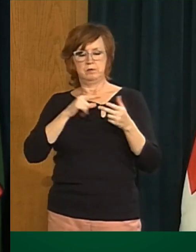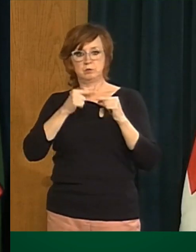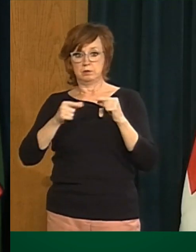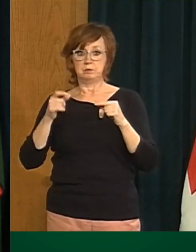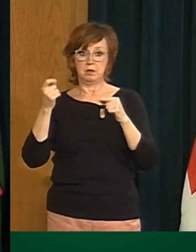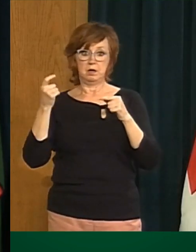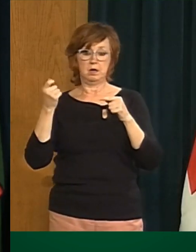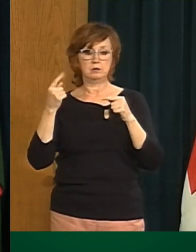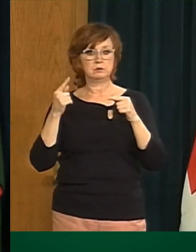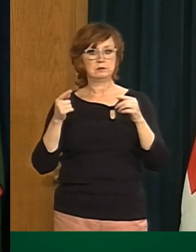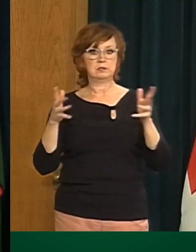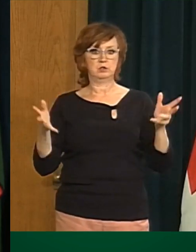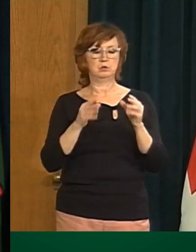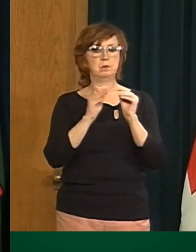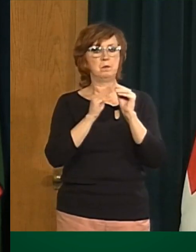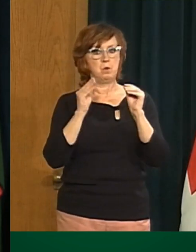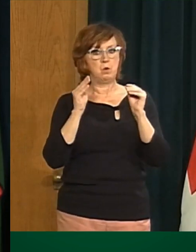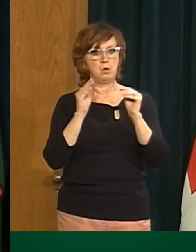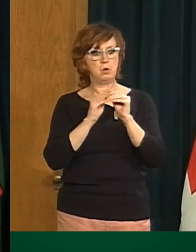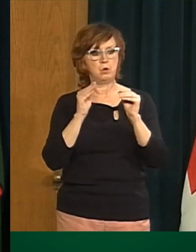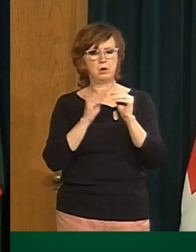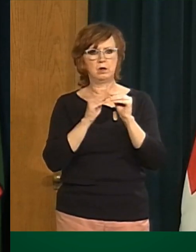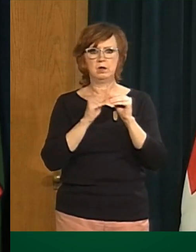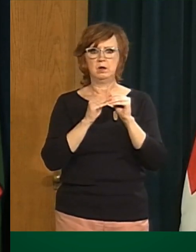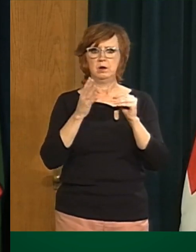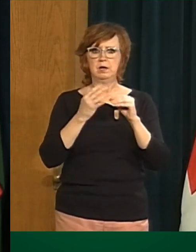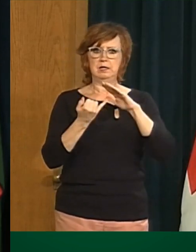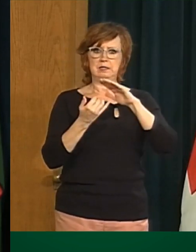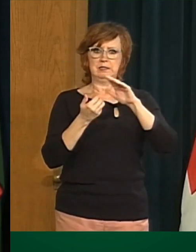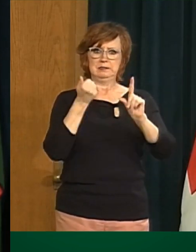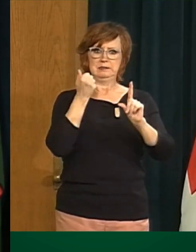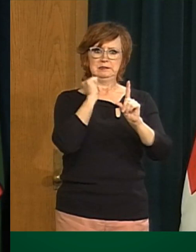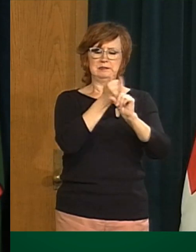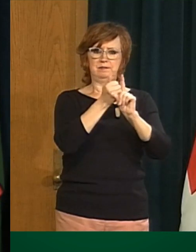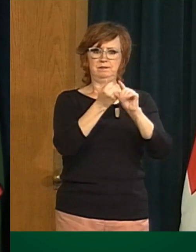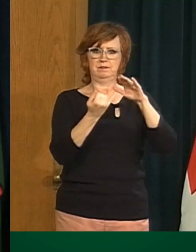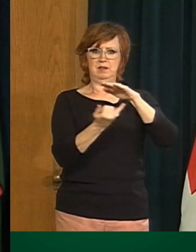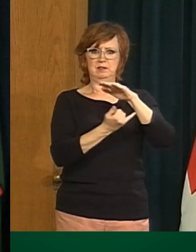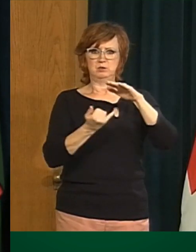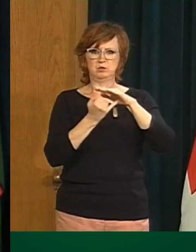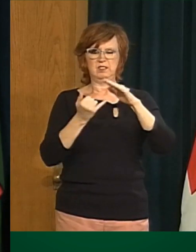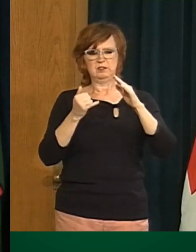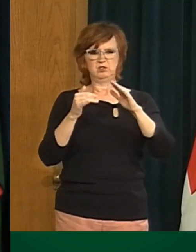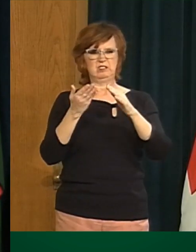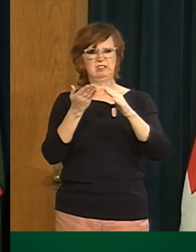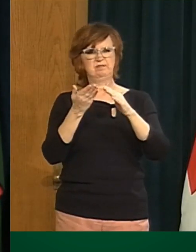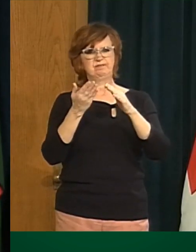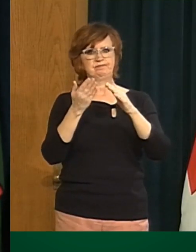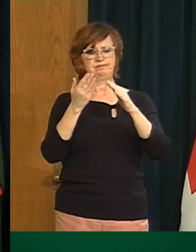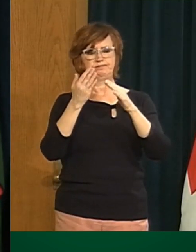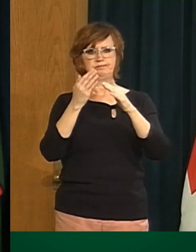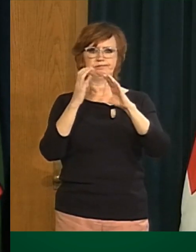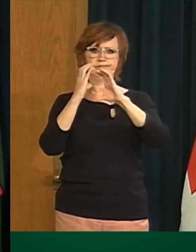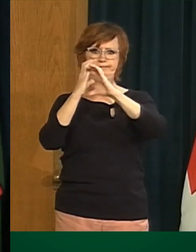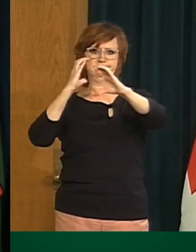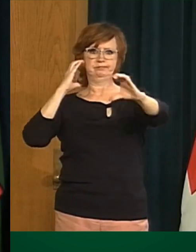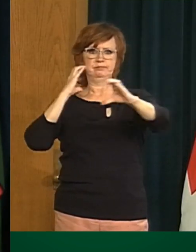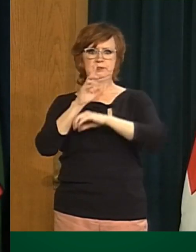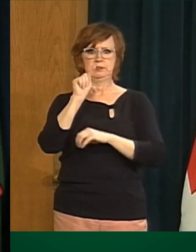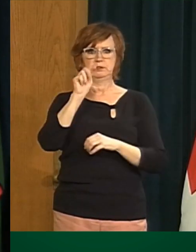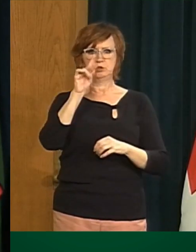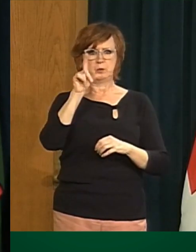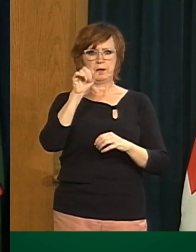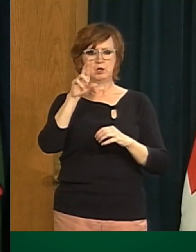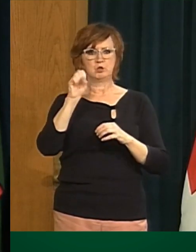with self-isolation units being provided into the community of Loche to begin with. Starting today, I believe